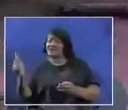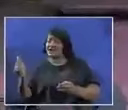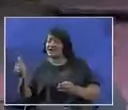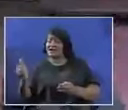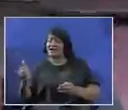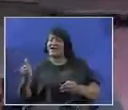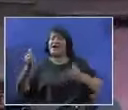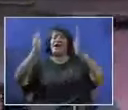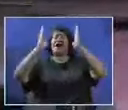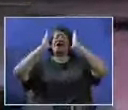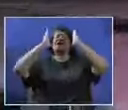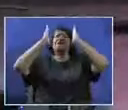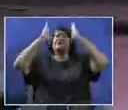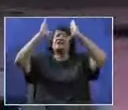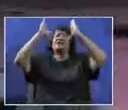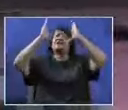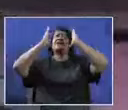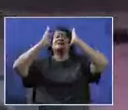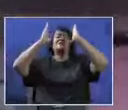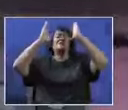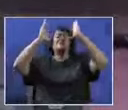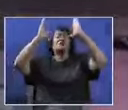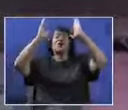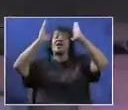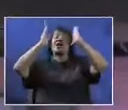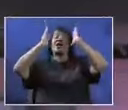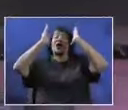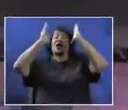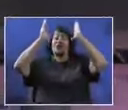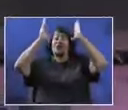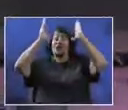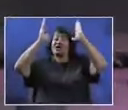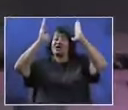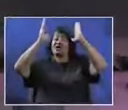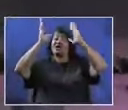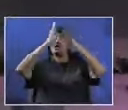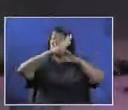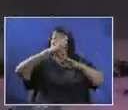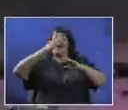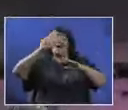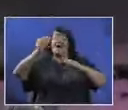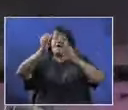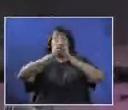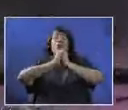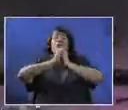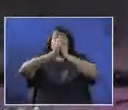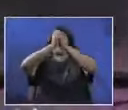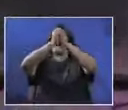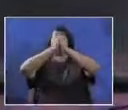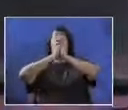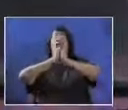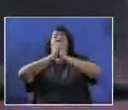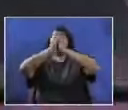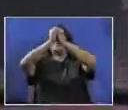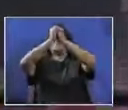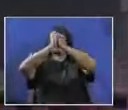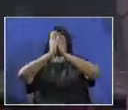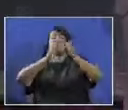Said, if I be lifted up, I'll draw all men. I'll bring everything into alignment.